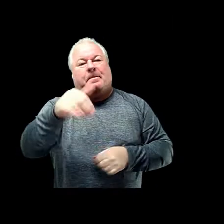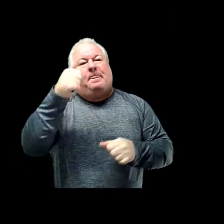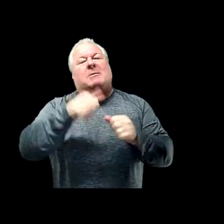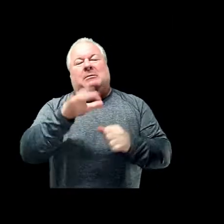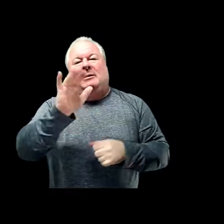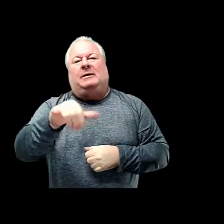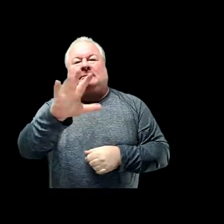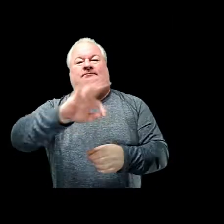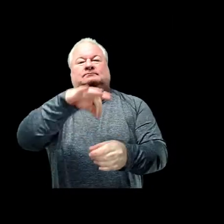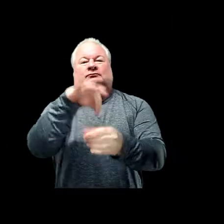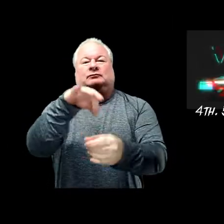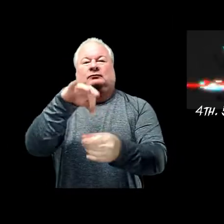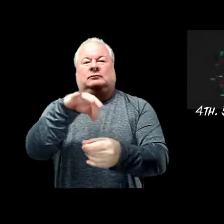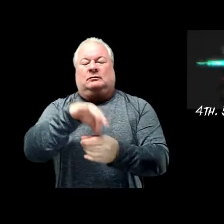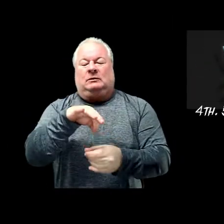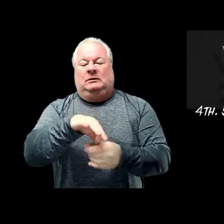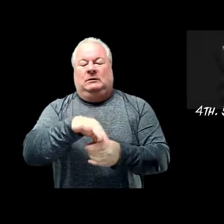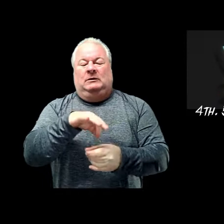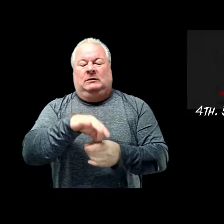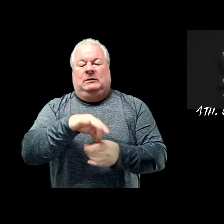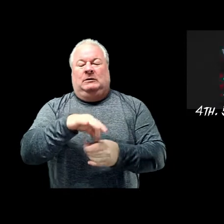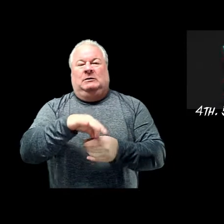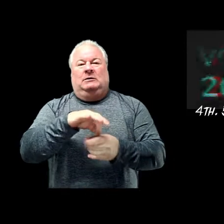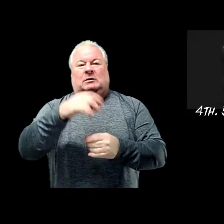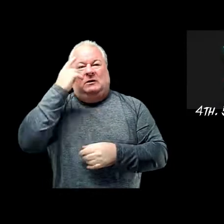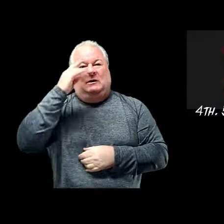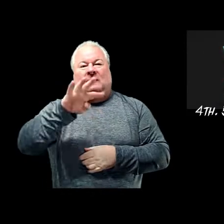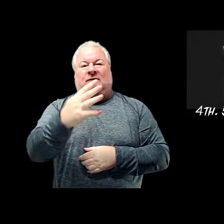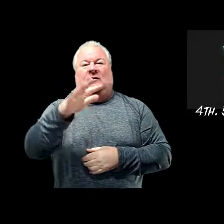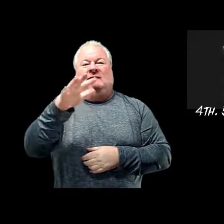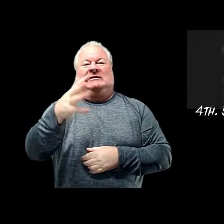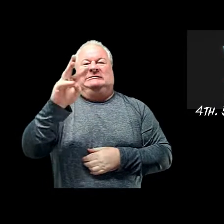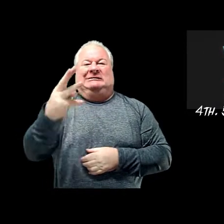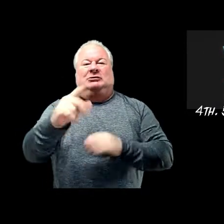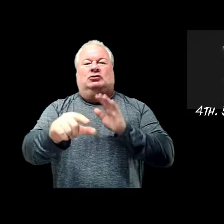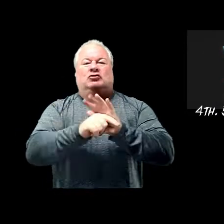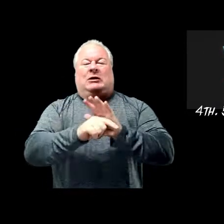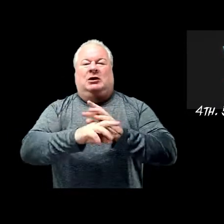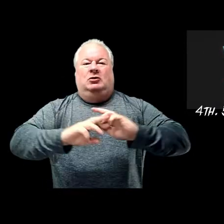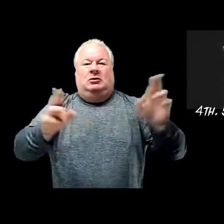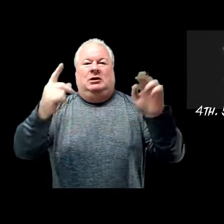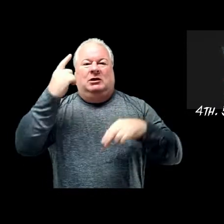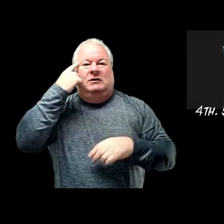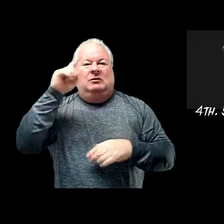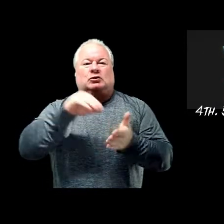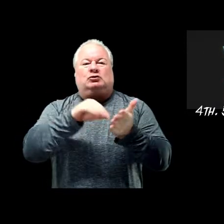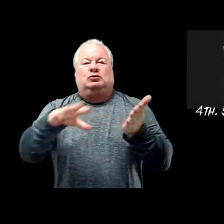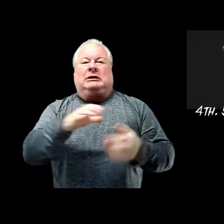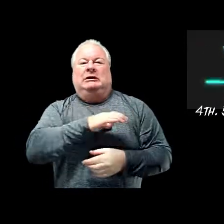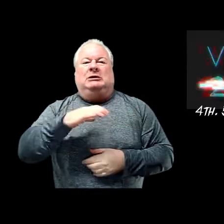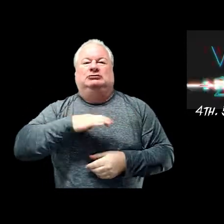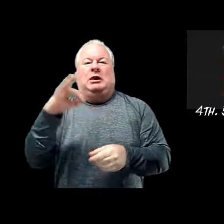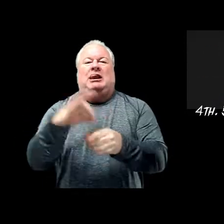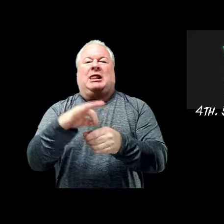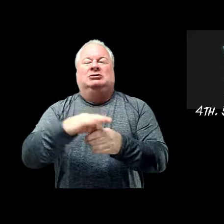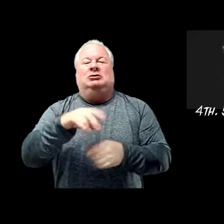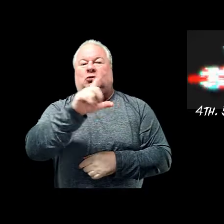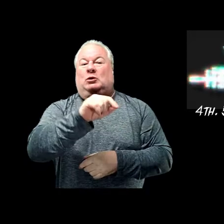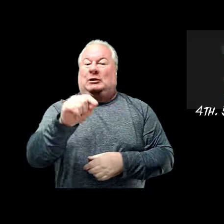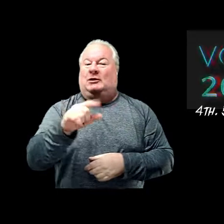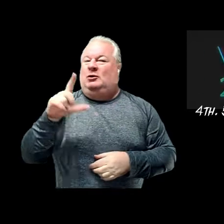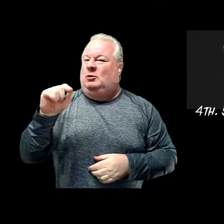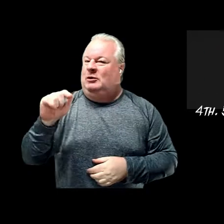Please remember that voting is now open for grades 4th, 5th, and 6th grade for our Student Council